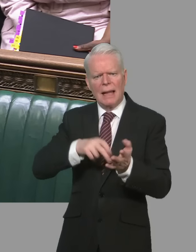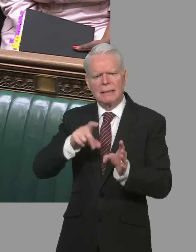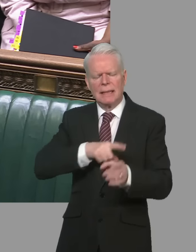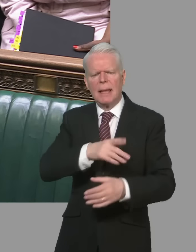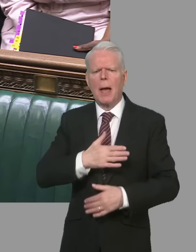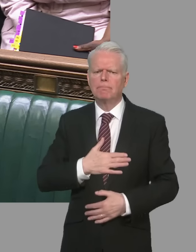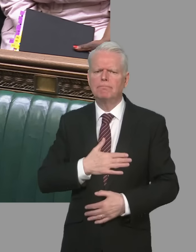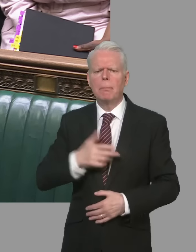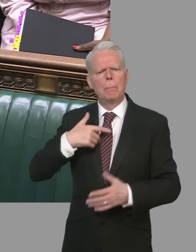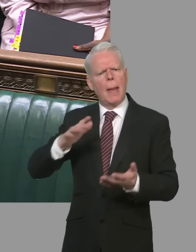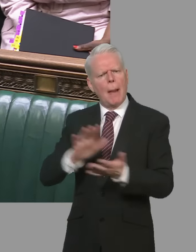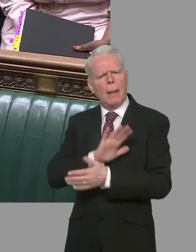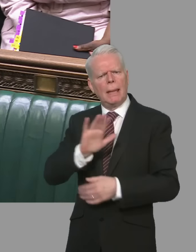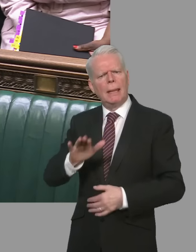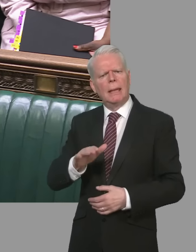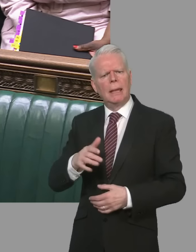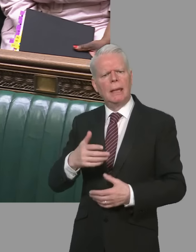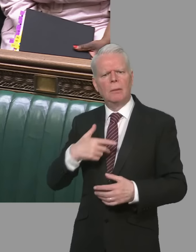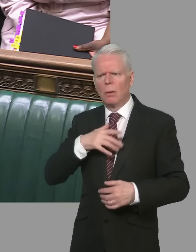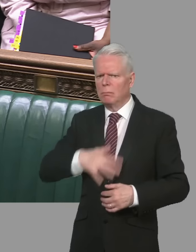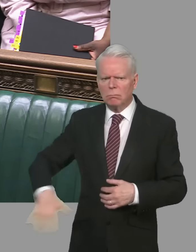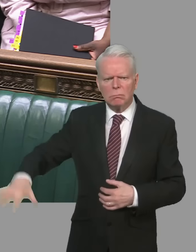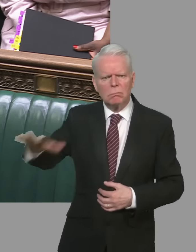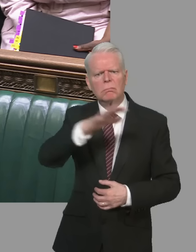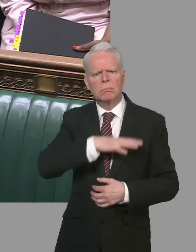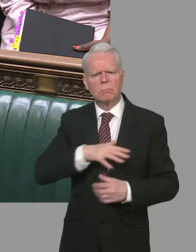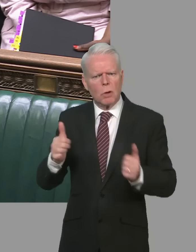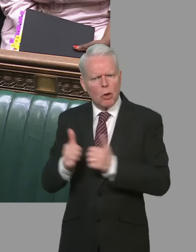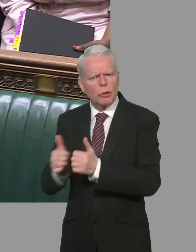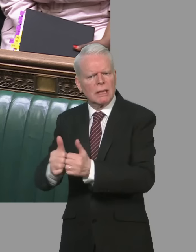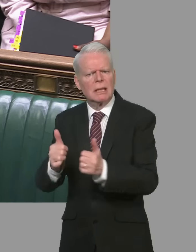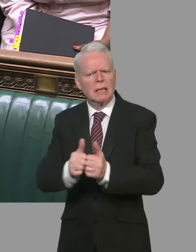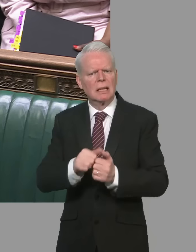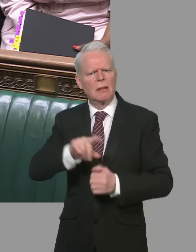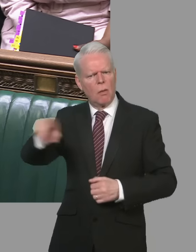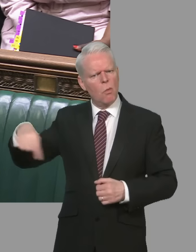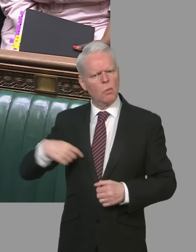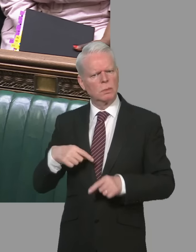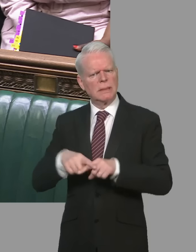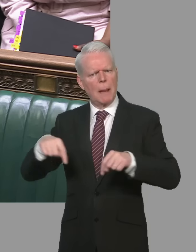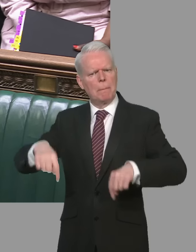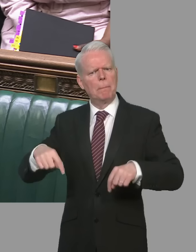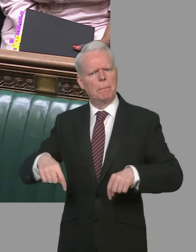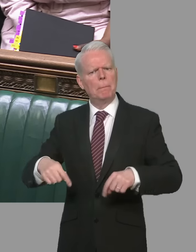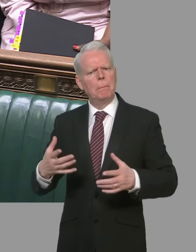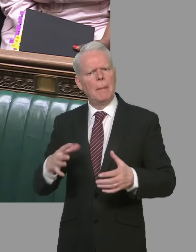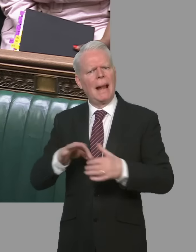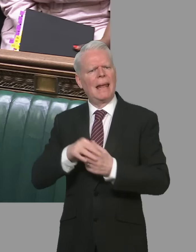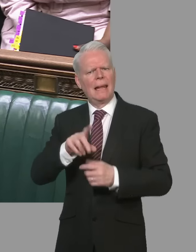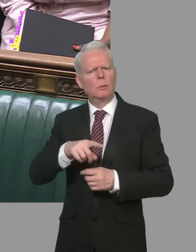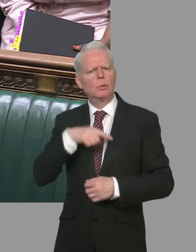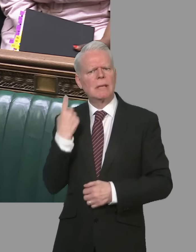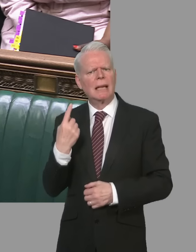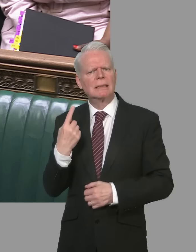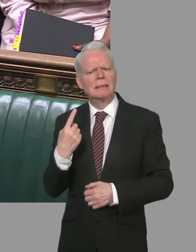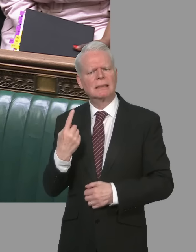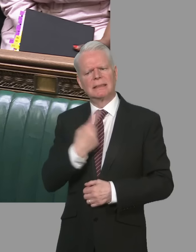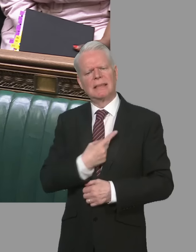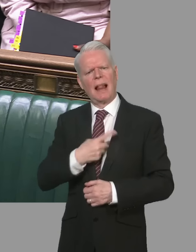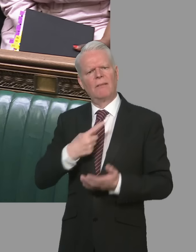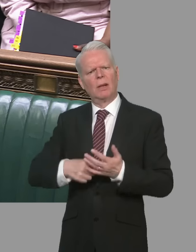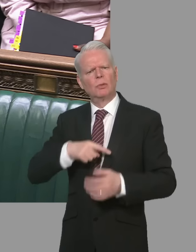pleased that we've been able to put in place a strategy. That is the action of this government, but it needs to be the action of all of us. And I'll make sure he gets the